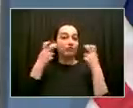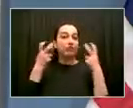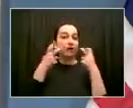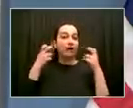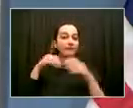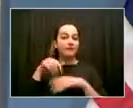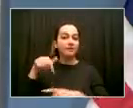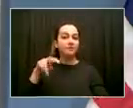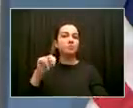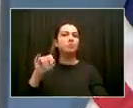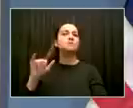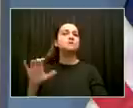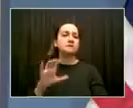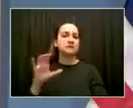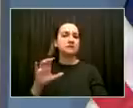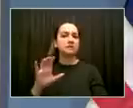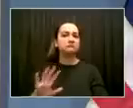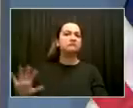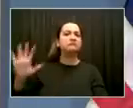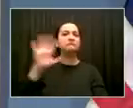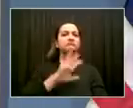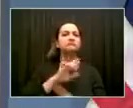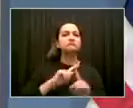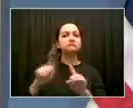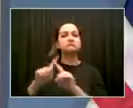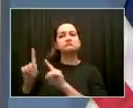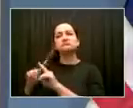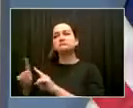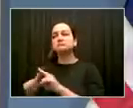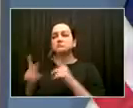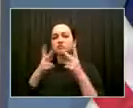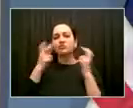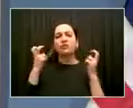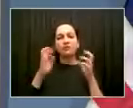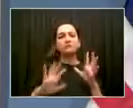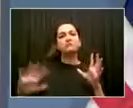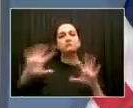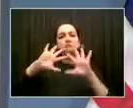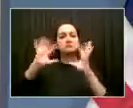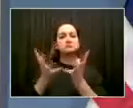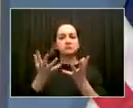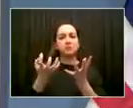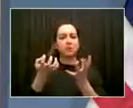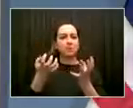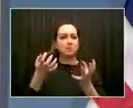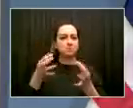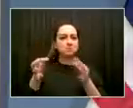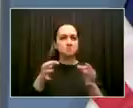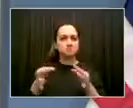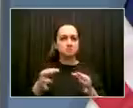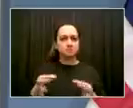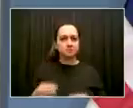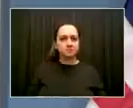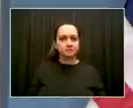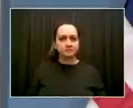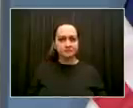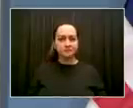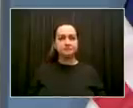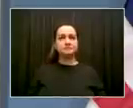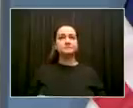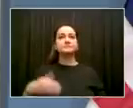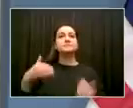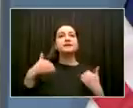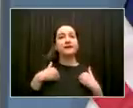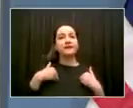struggles that we continue to have and working diligently on, such as the gun violence that continues to be a stubborn thing to stamp out